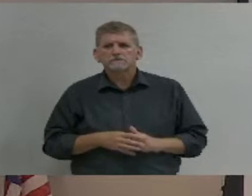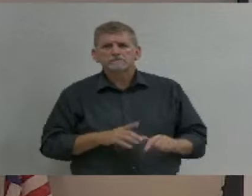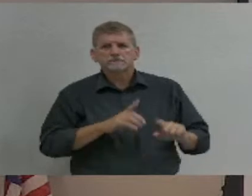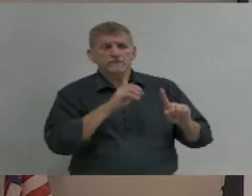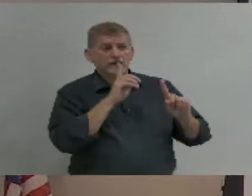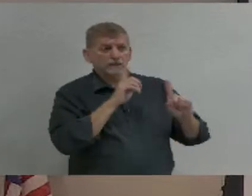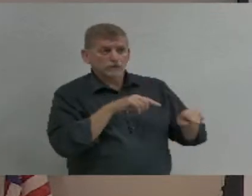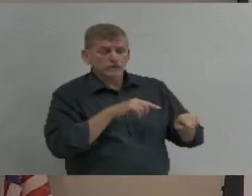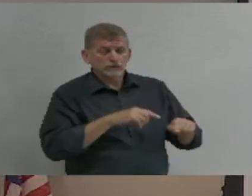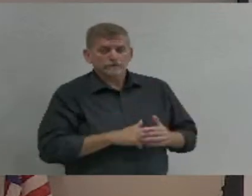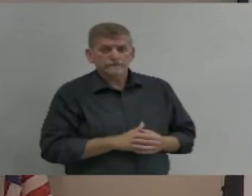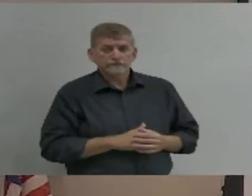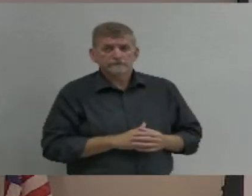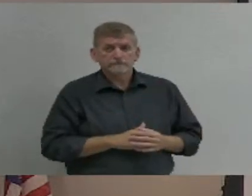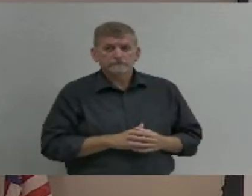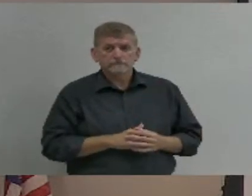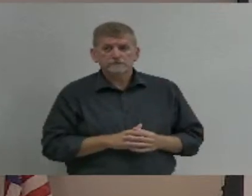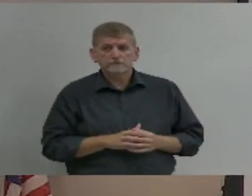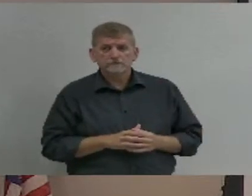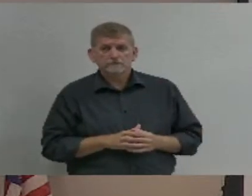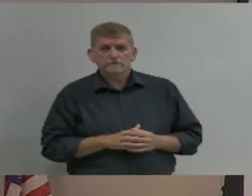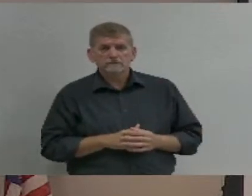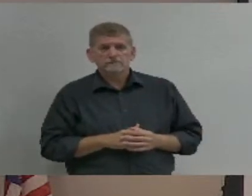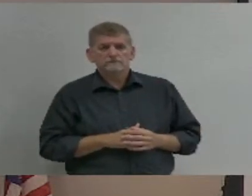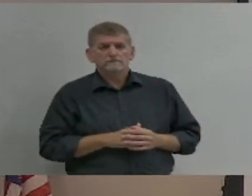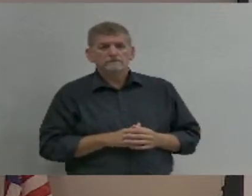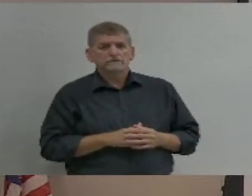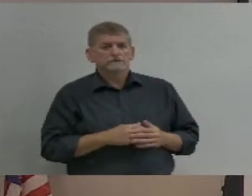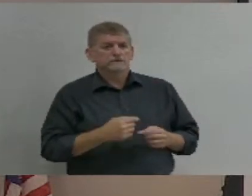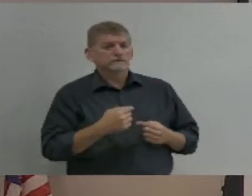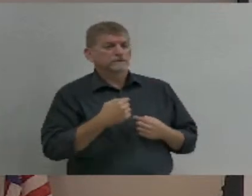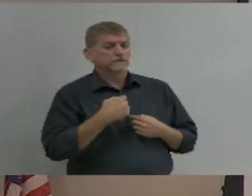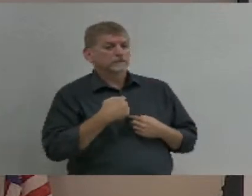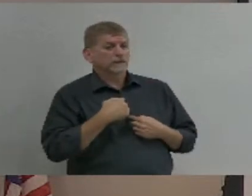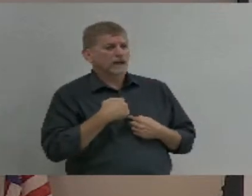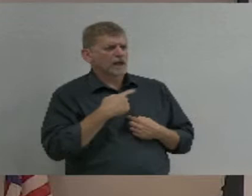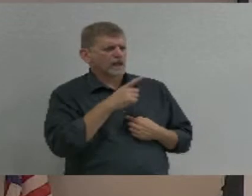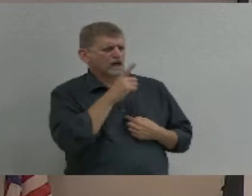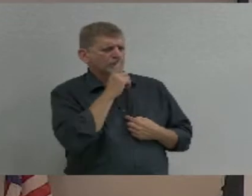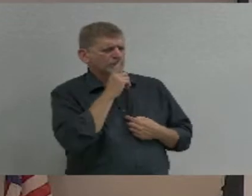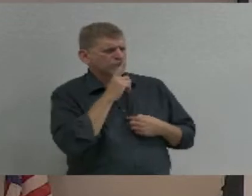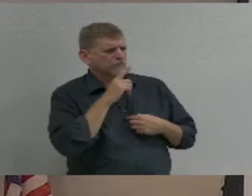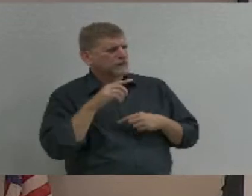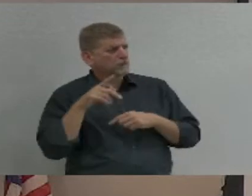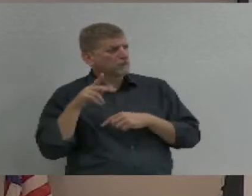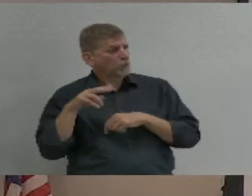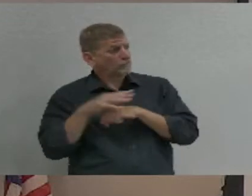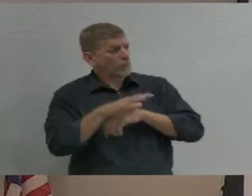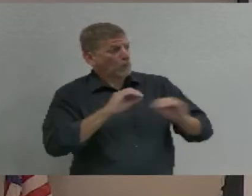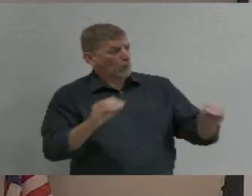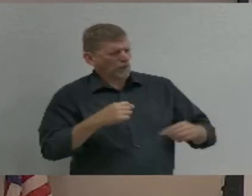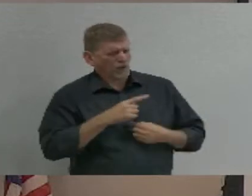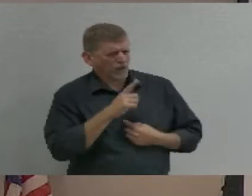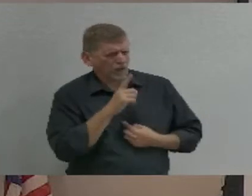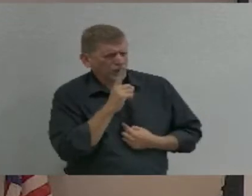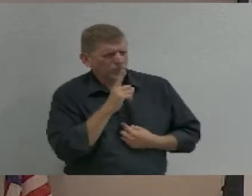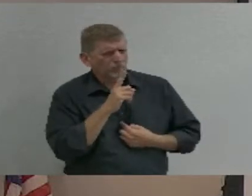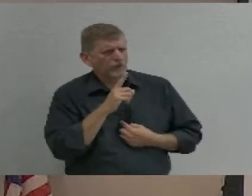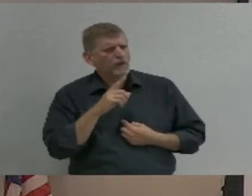and I have not suggested that students do not have an impact on the community. I think students are a part of our community and certainly